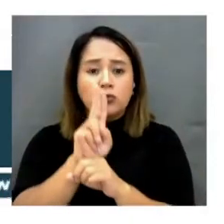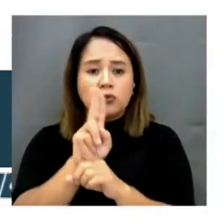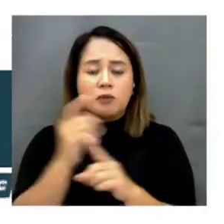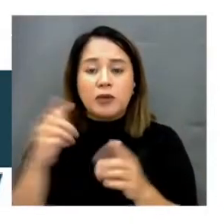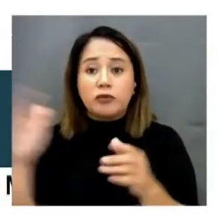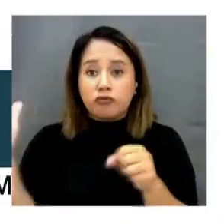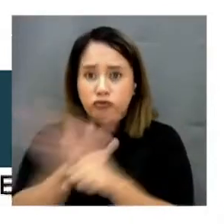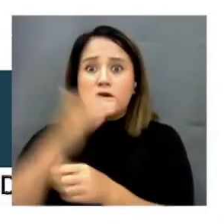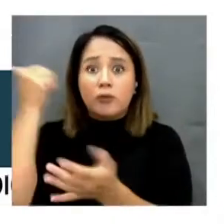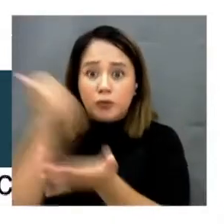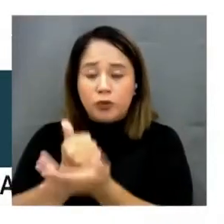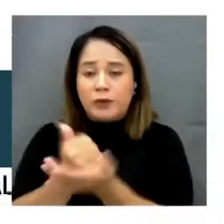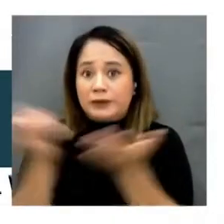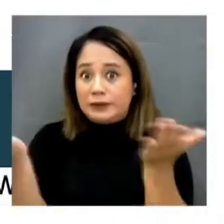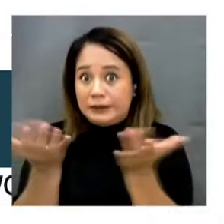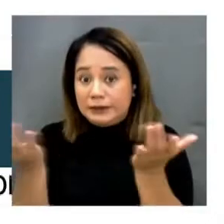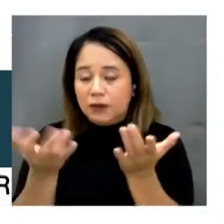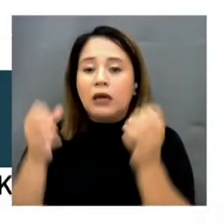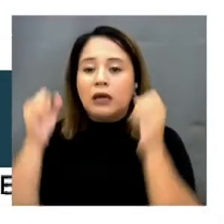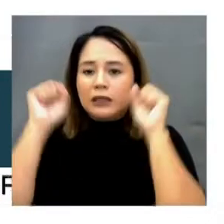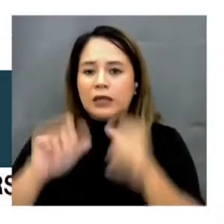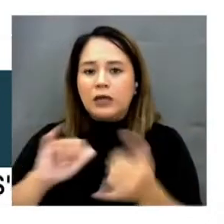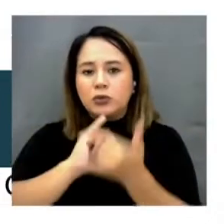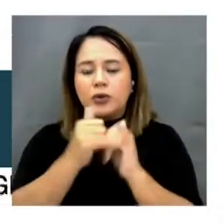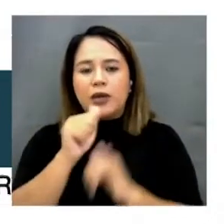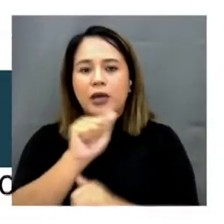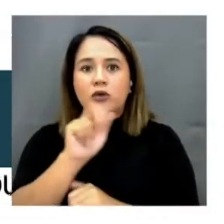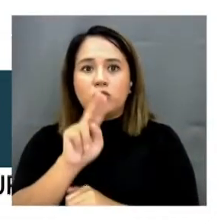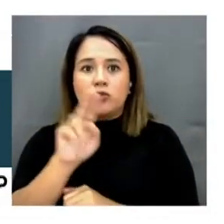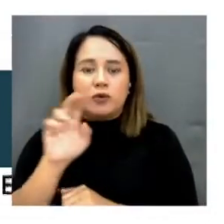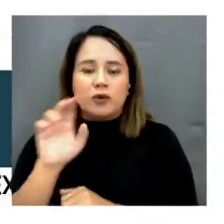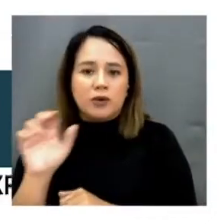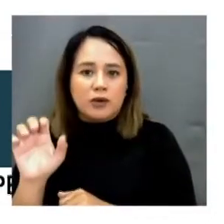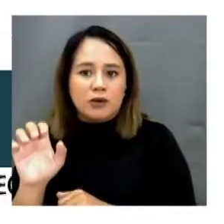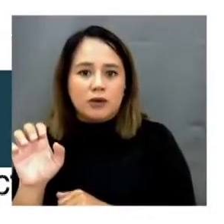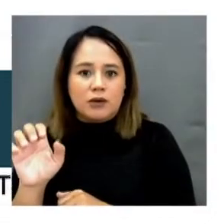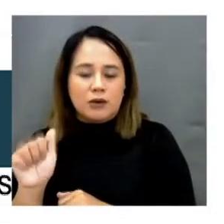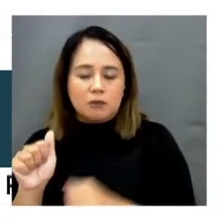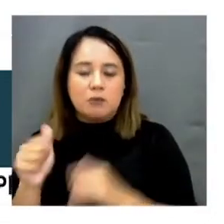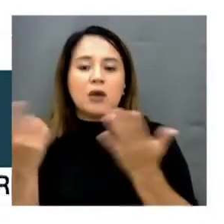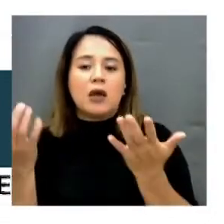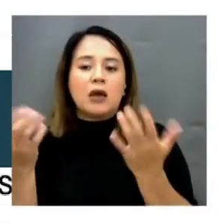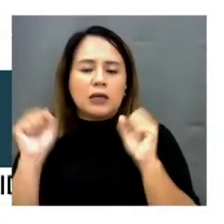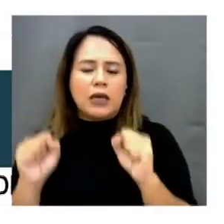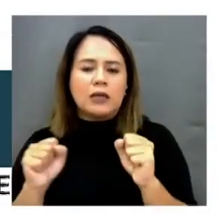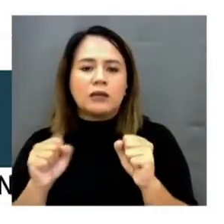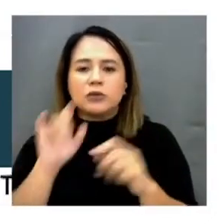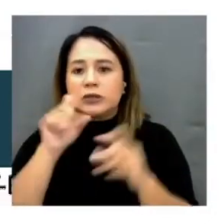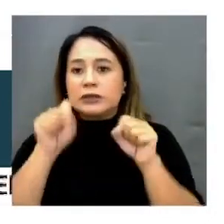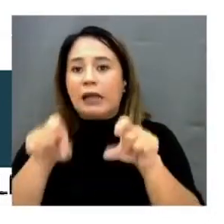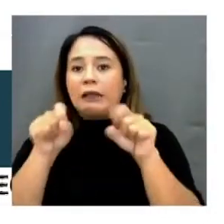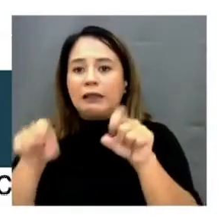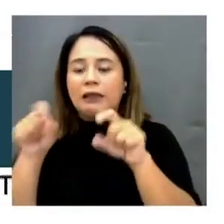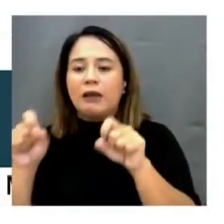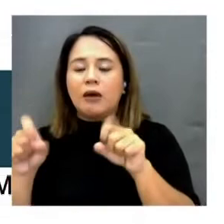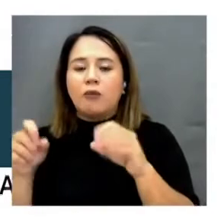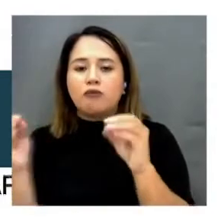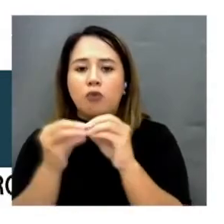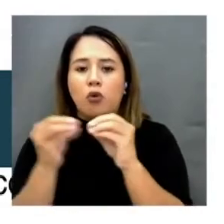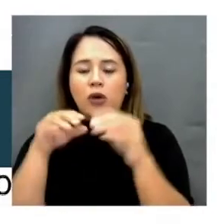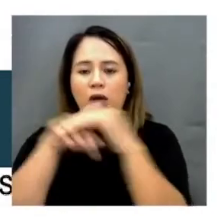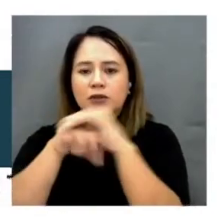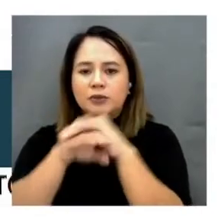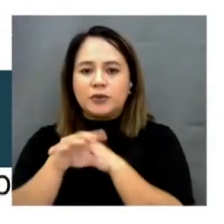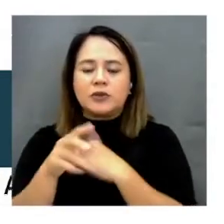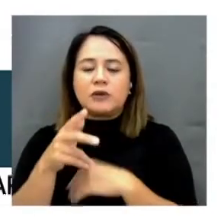approval, you can actually shift from the EUA so that we can commercialize it and make it available and more accessible to the